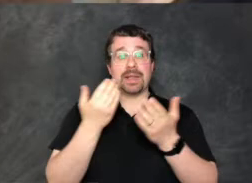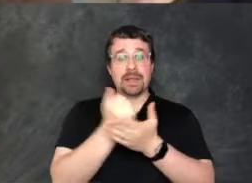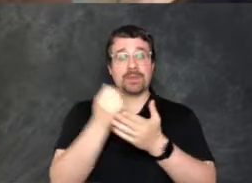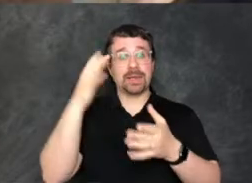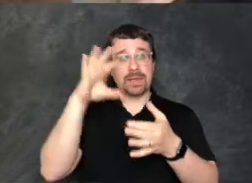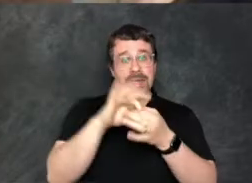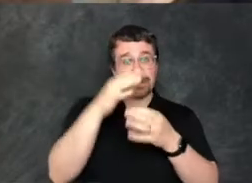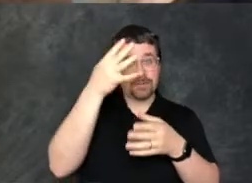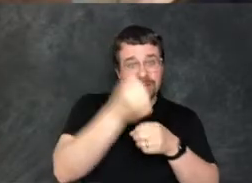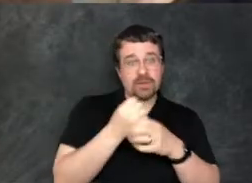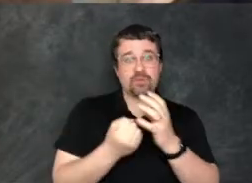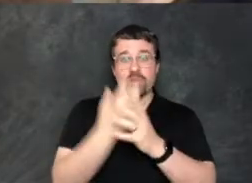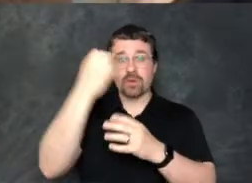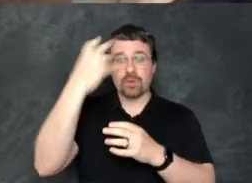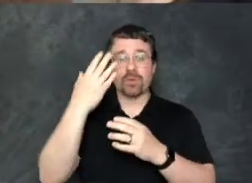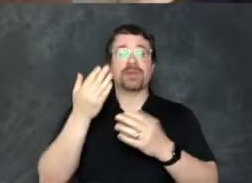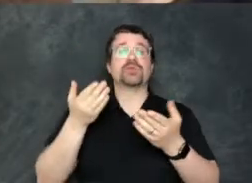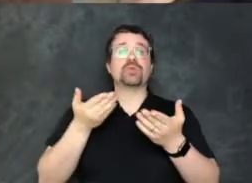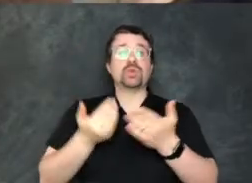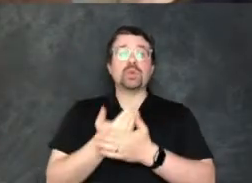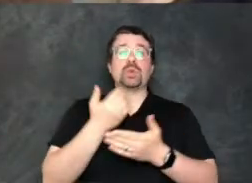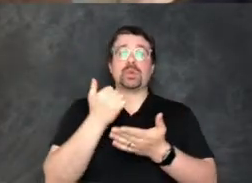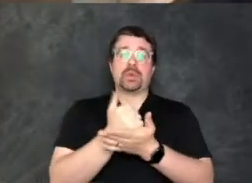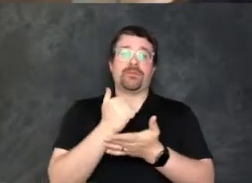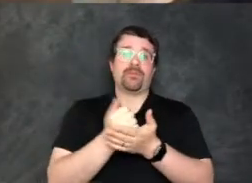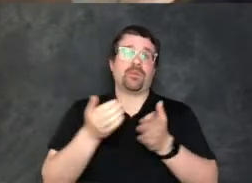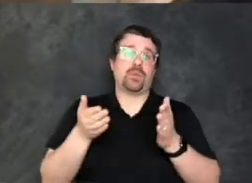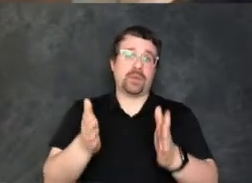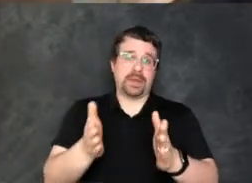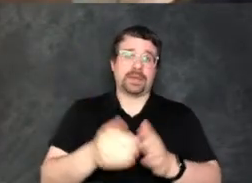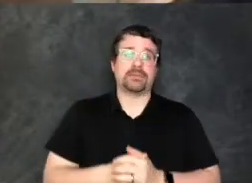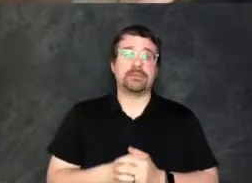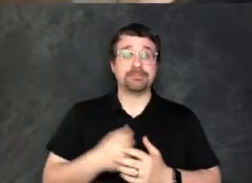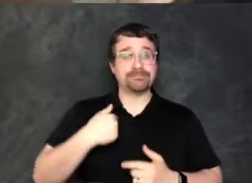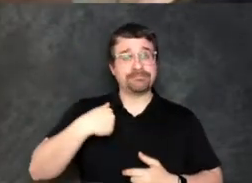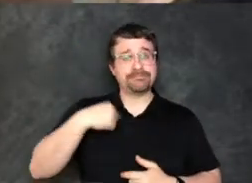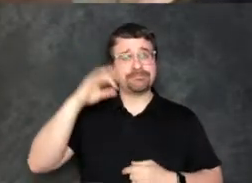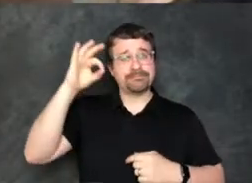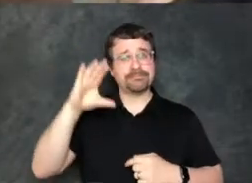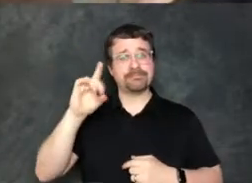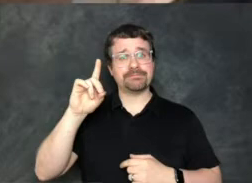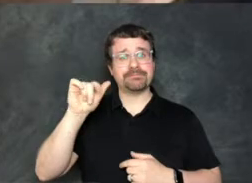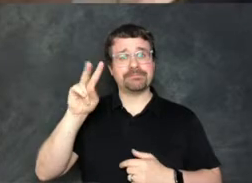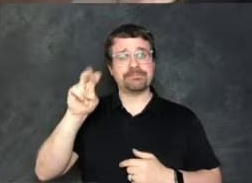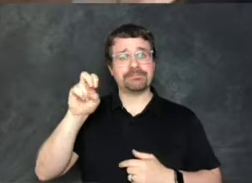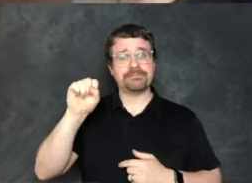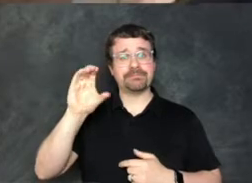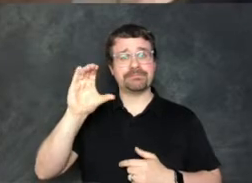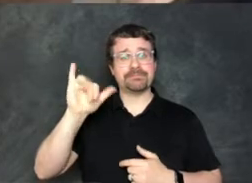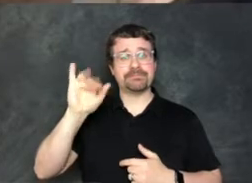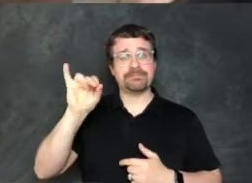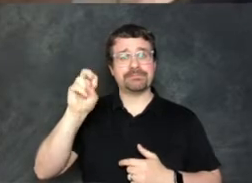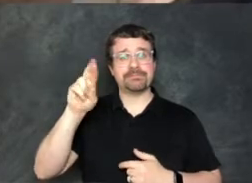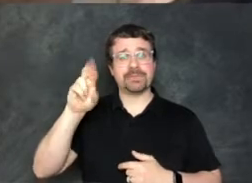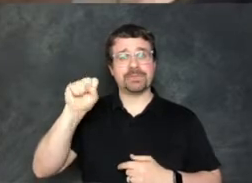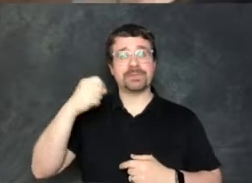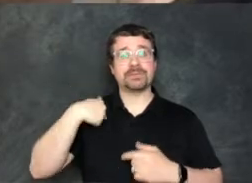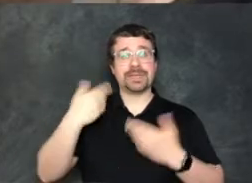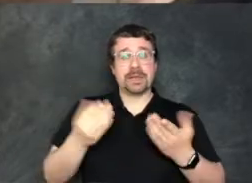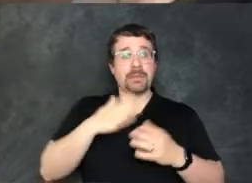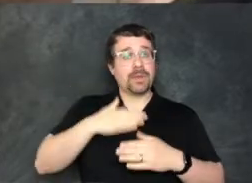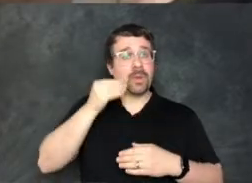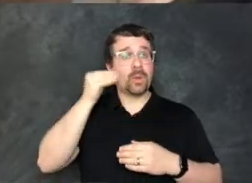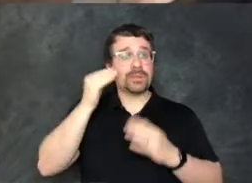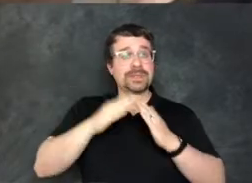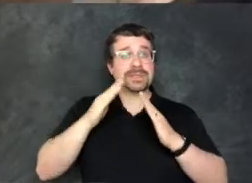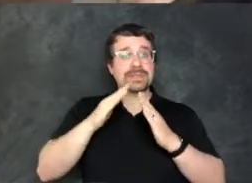online worship can help you connect in faith and grow in grace in new and helpful ways. I'm Pastor Dave Cyphers, and I'm coming to you